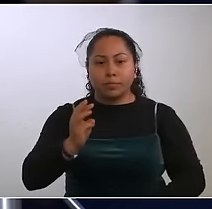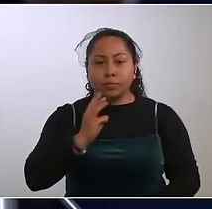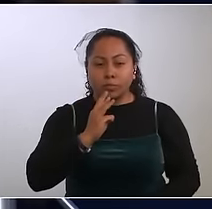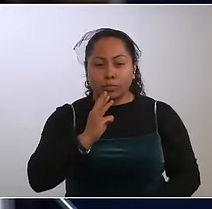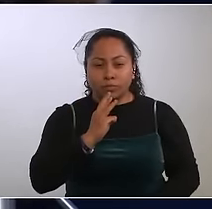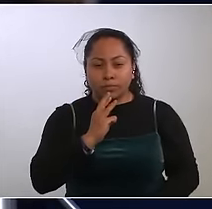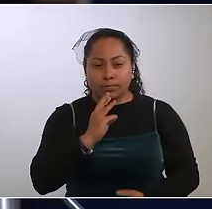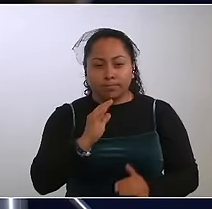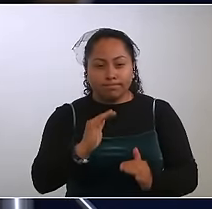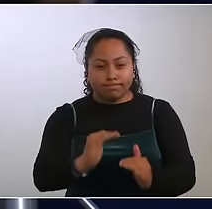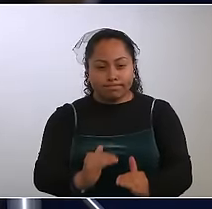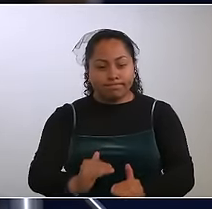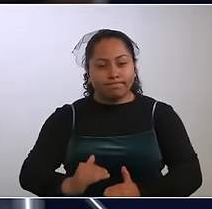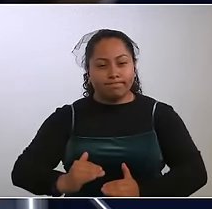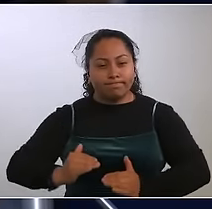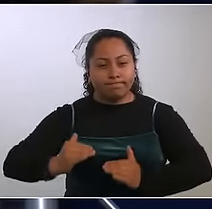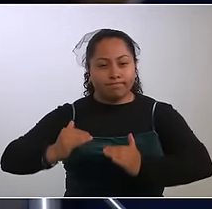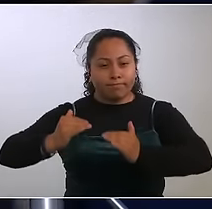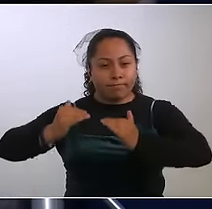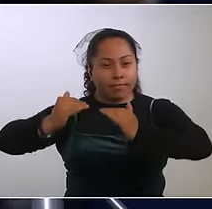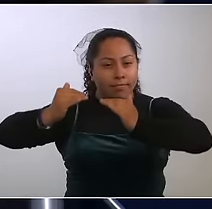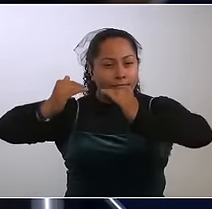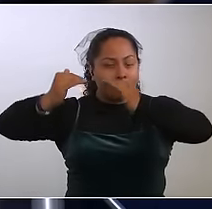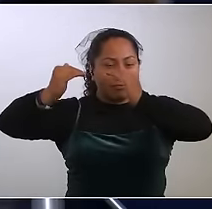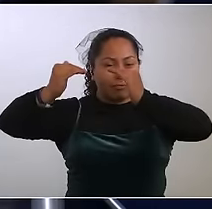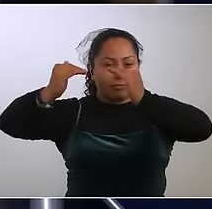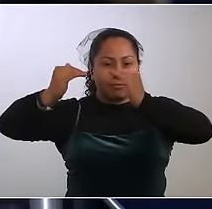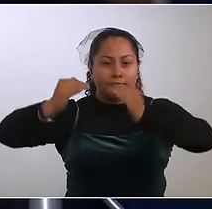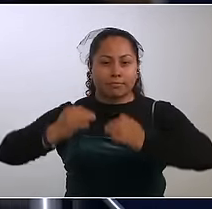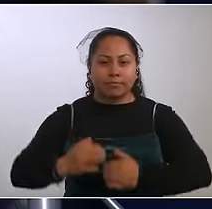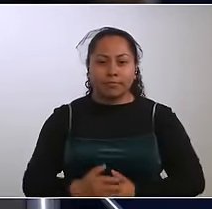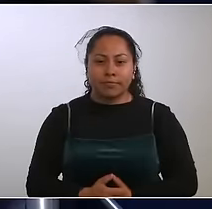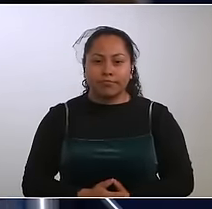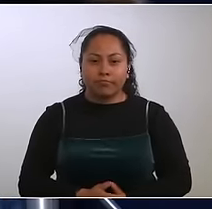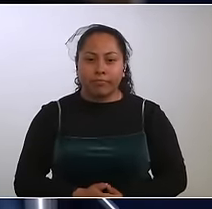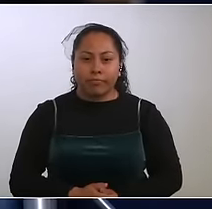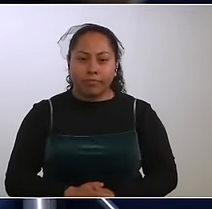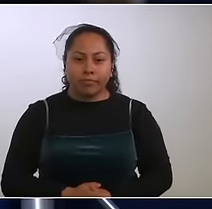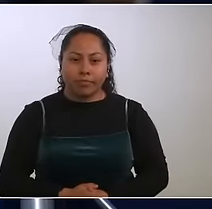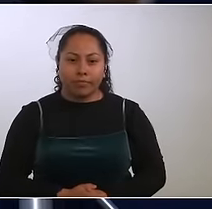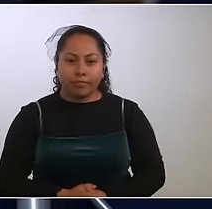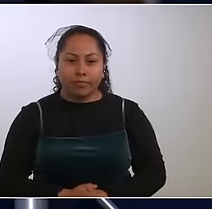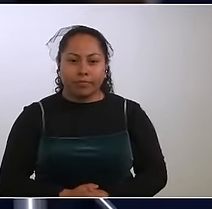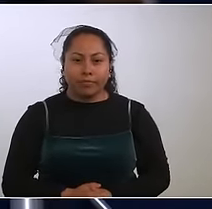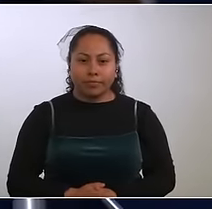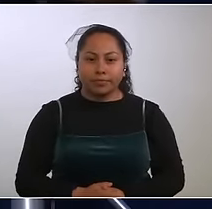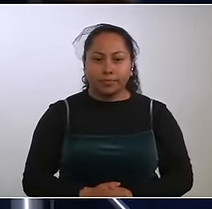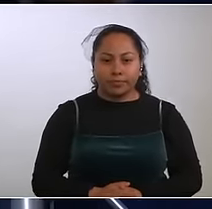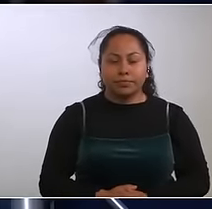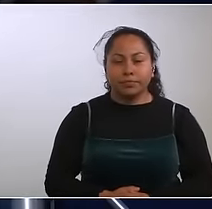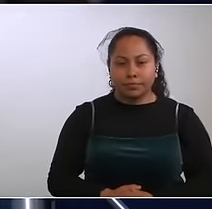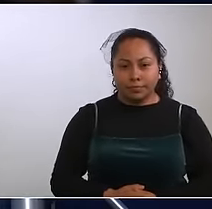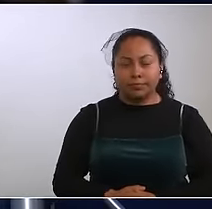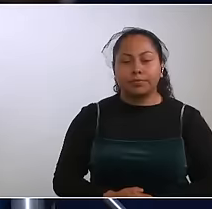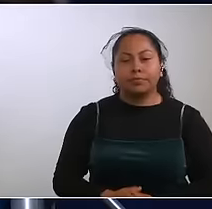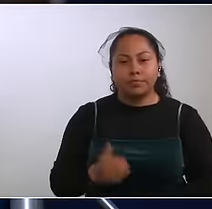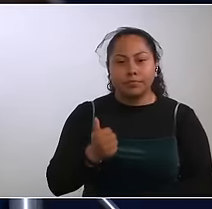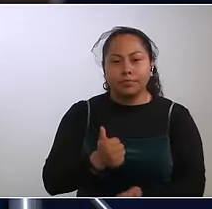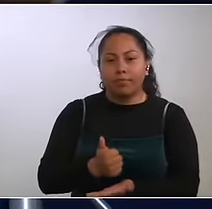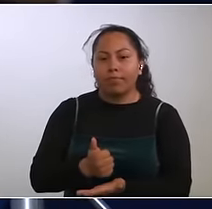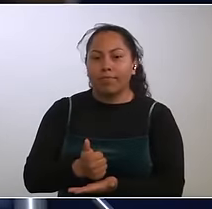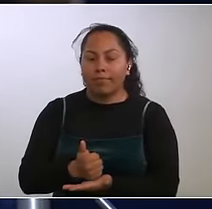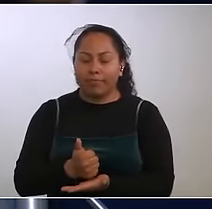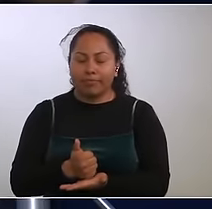are rising. Las aguas están subiendo en la Asamblea Apostólica. Hasta de